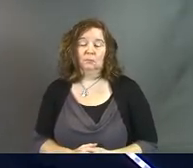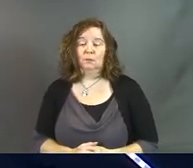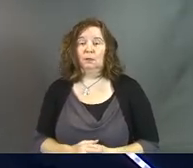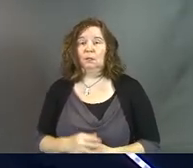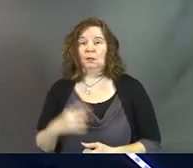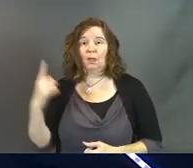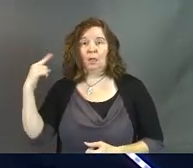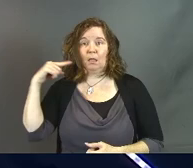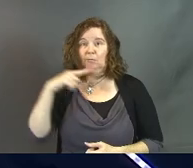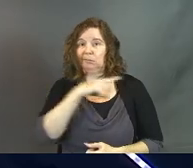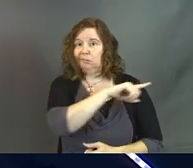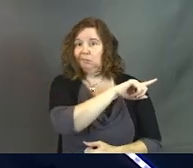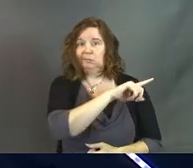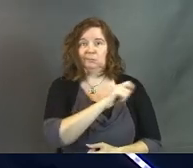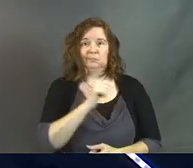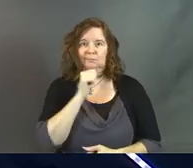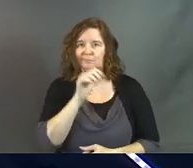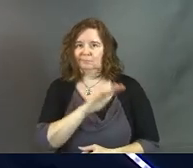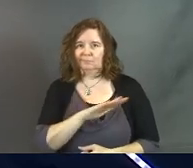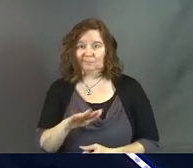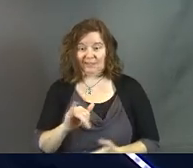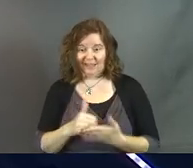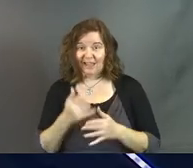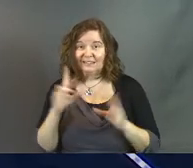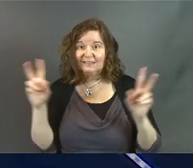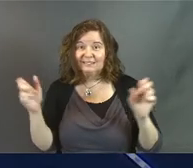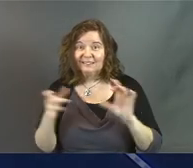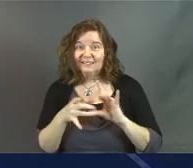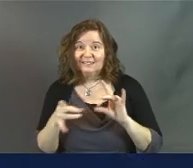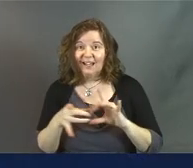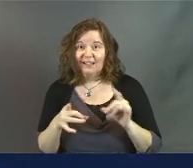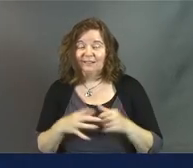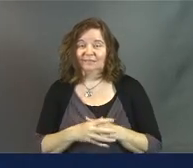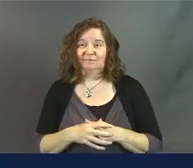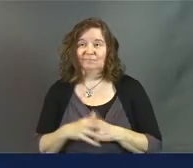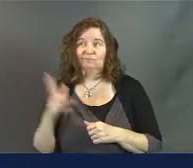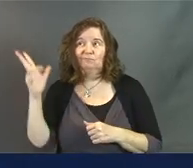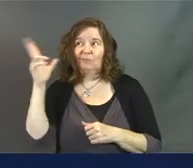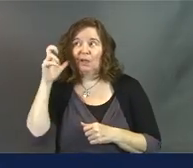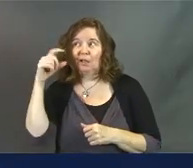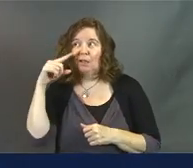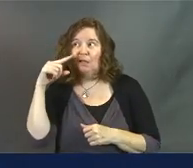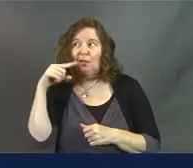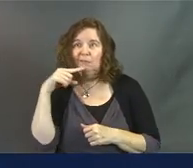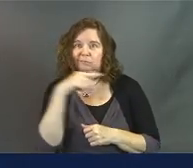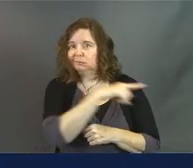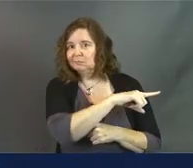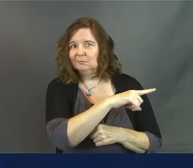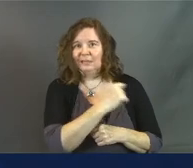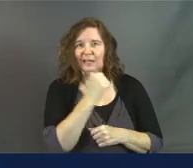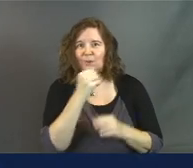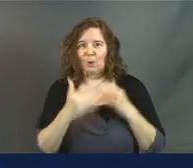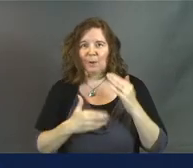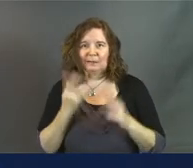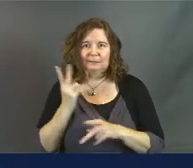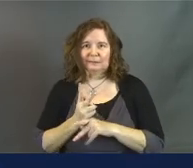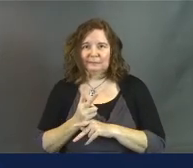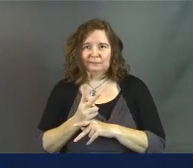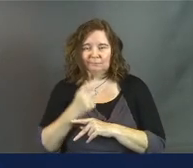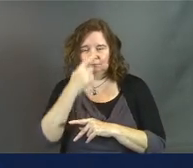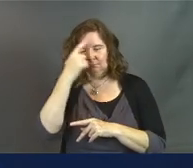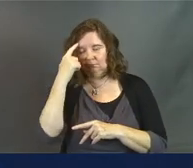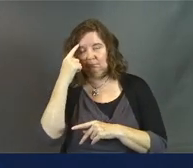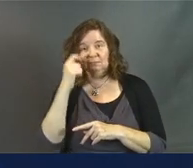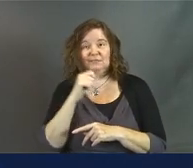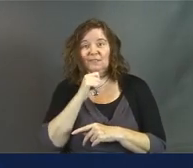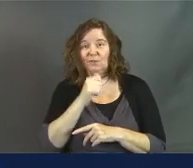In one ear and out the other. Isn't that the saying? And it can be like that if we don't take action